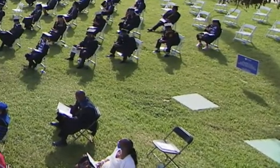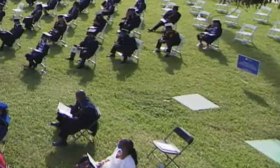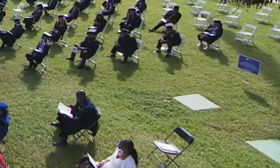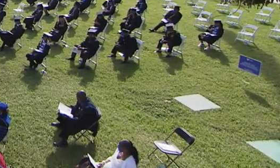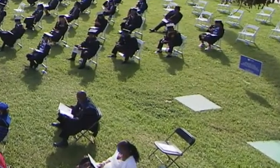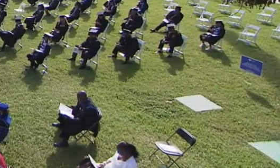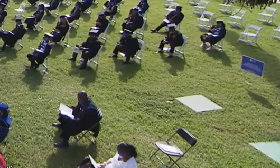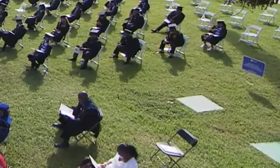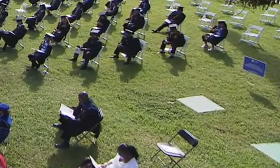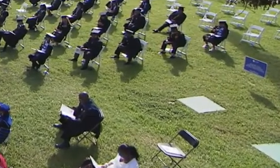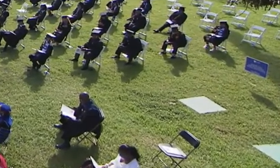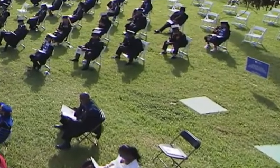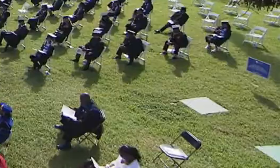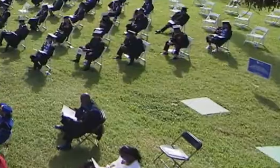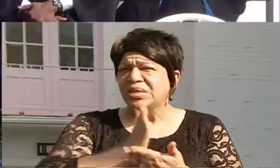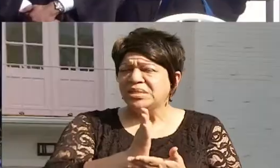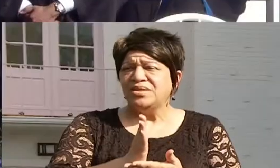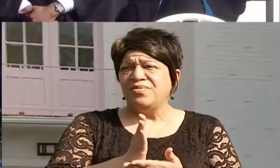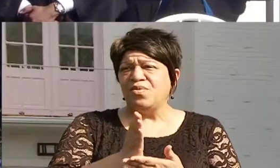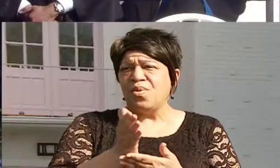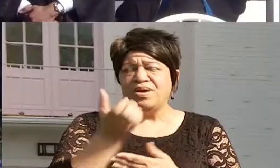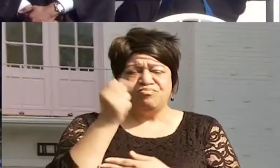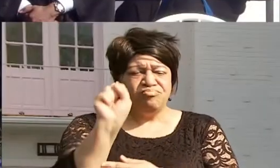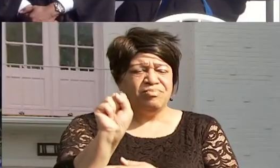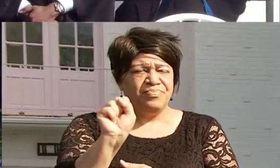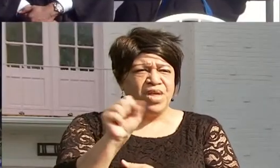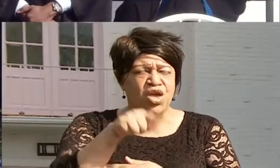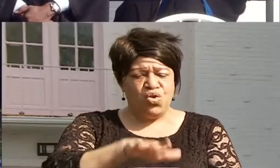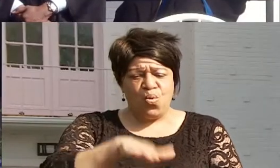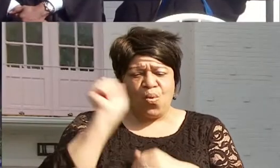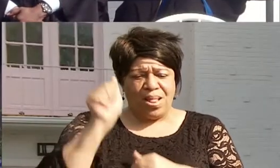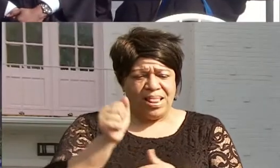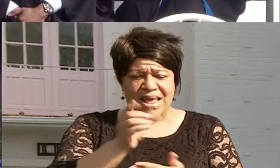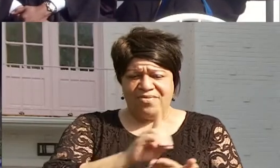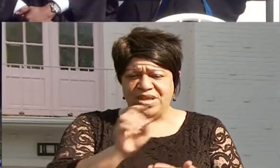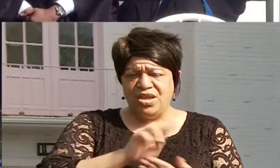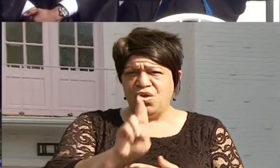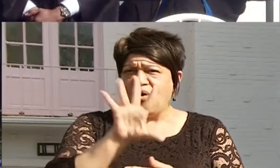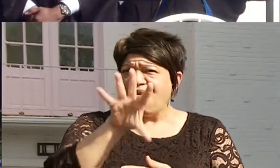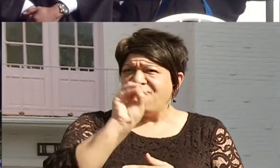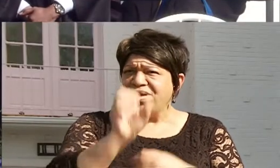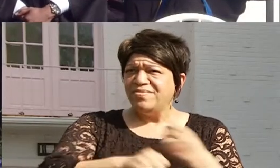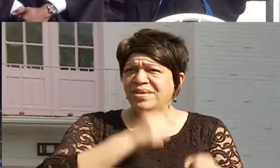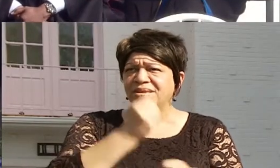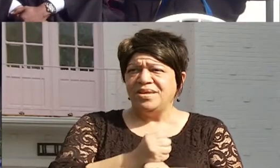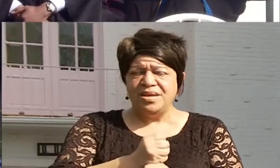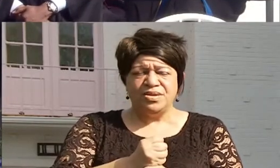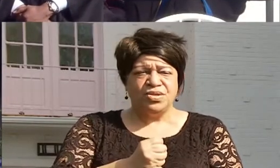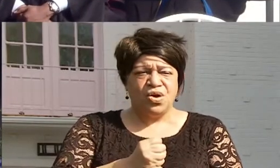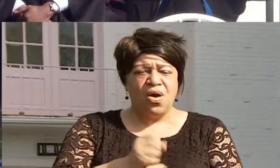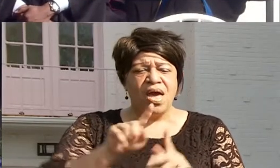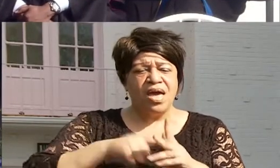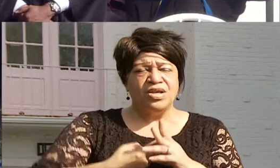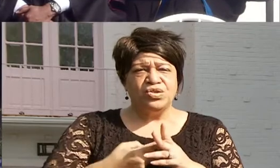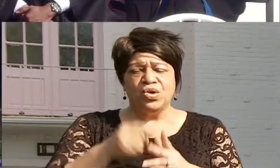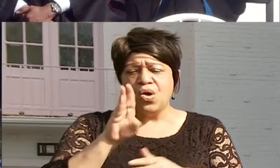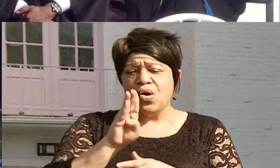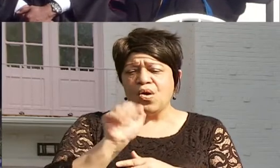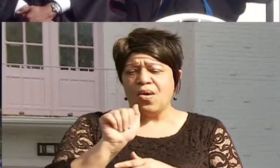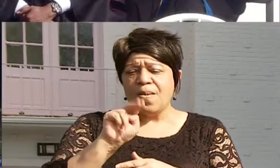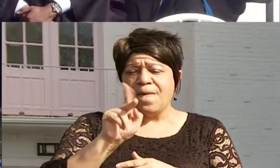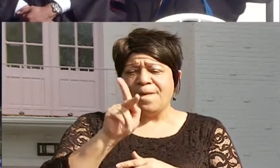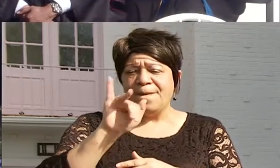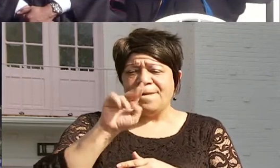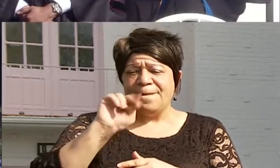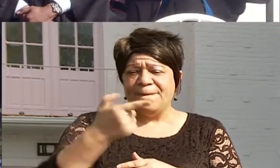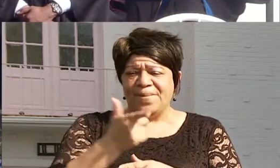students on campus. You left these hallowed grounds 50 years ago to launch a successful banking career. Afterwards, you set the